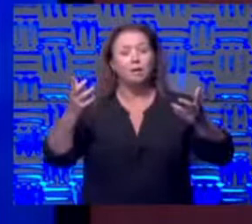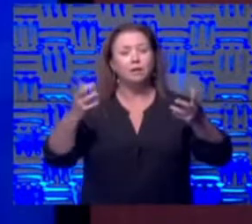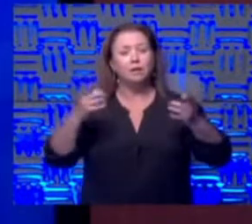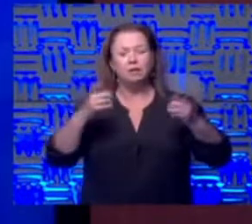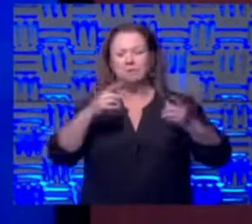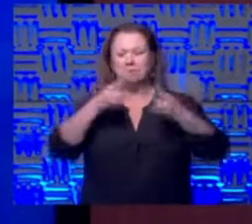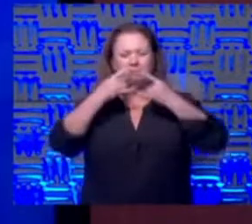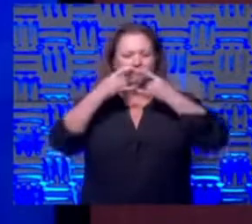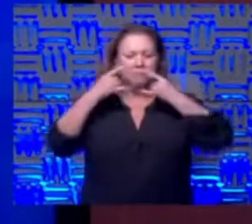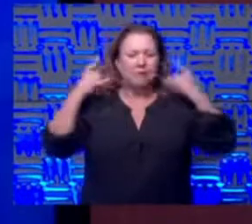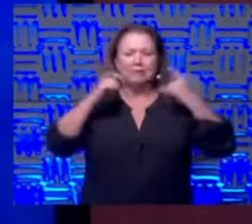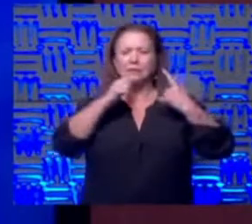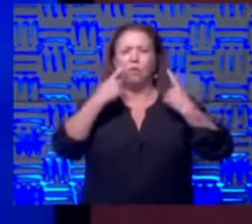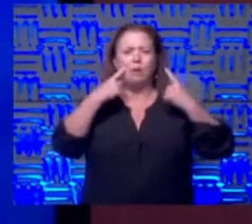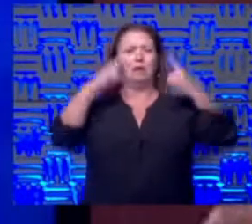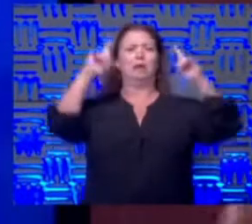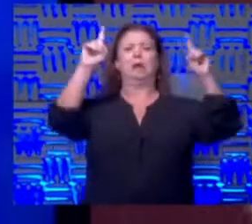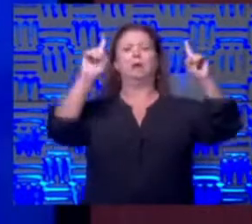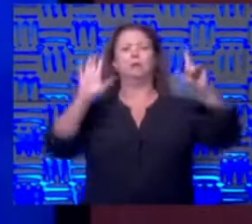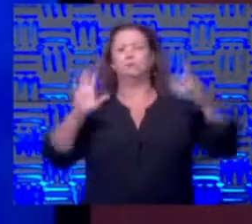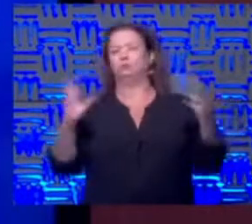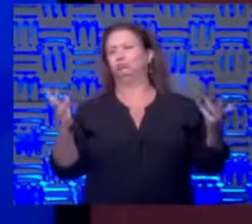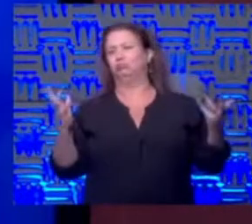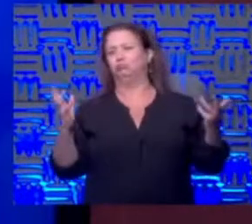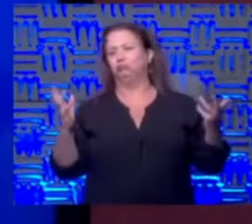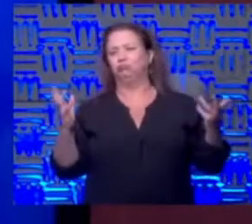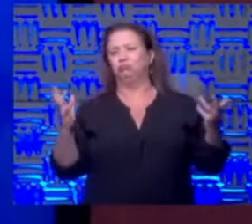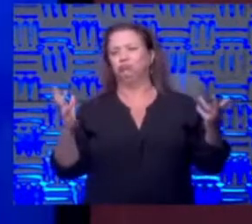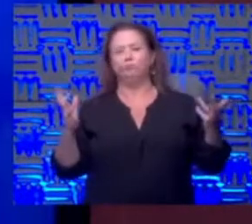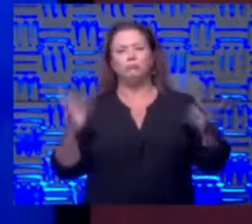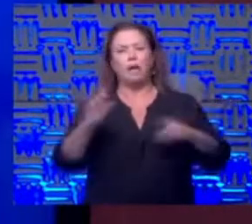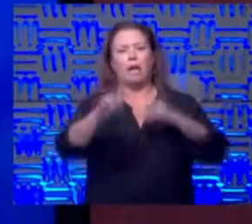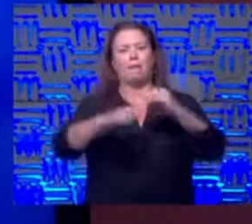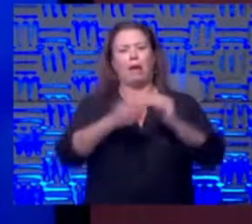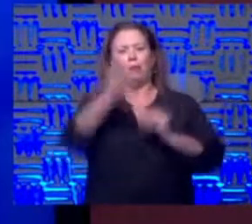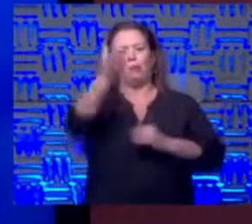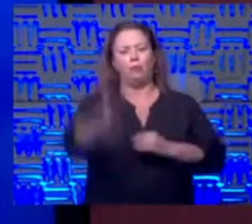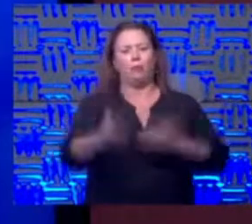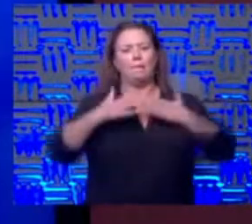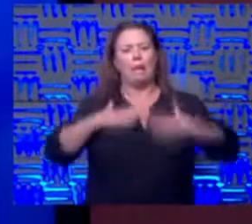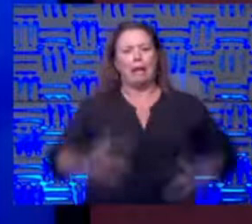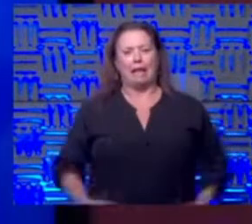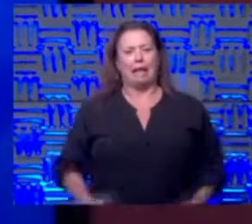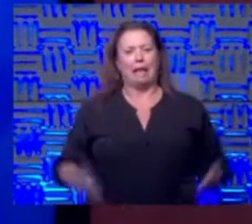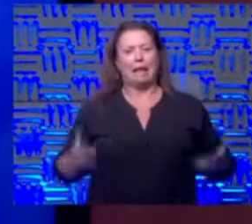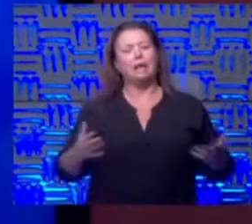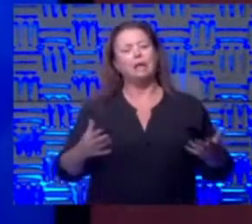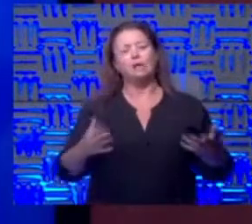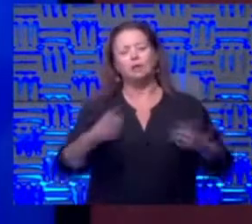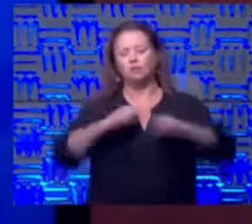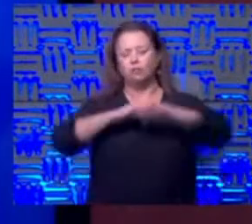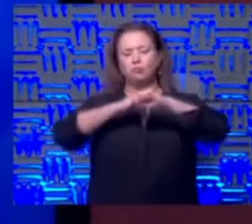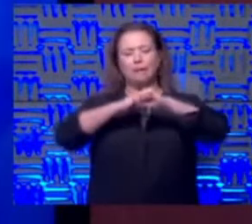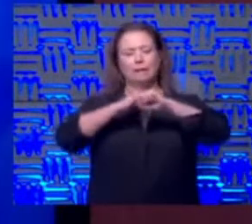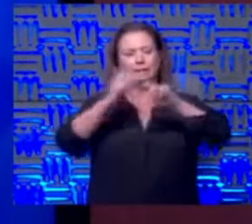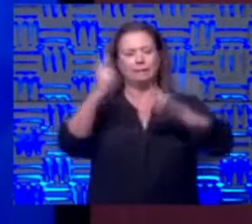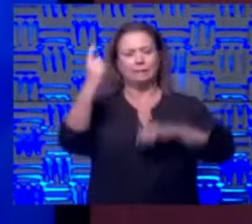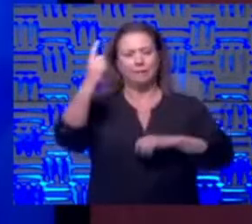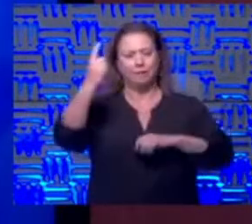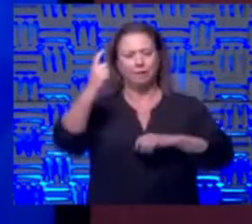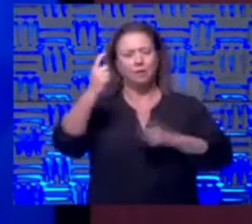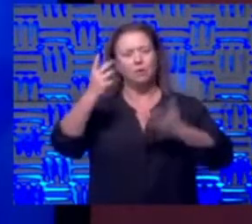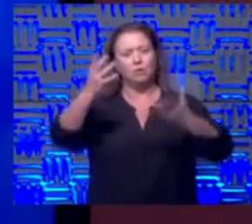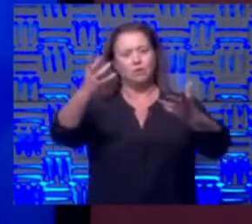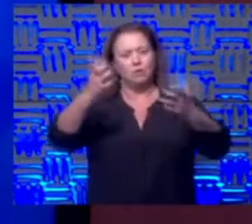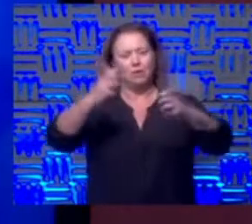tell anybody anything more about you than this. You're trying to protect them. You're